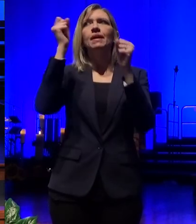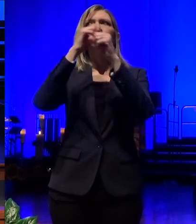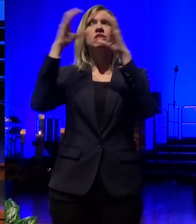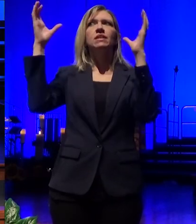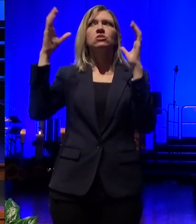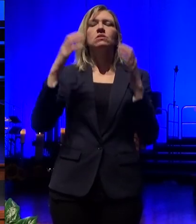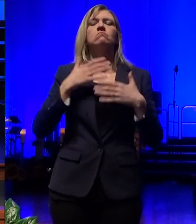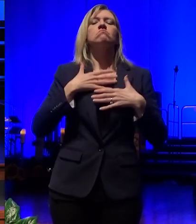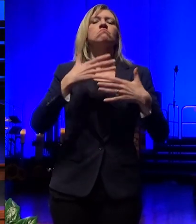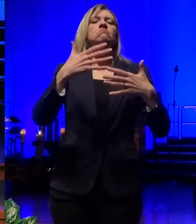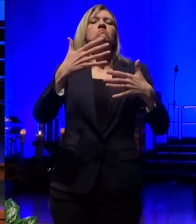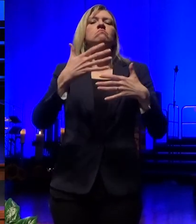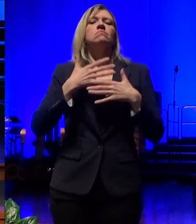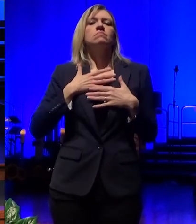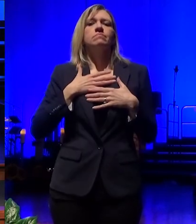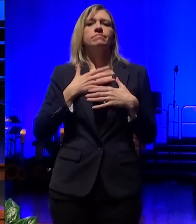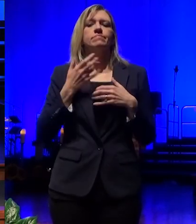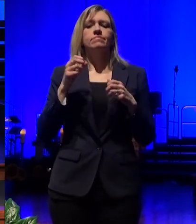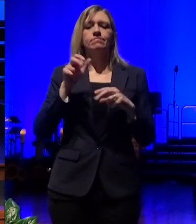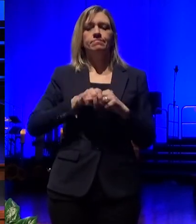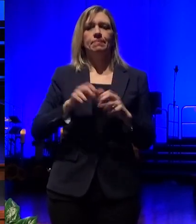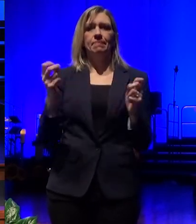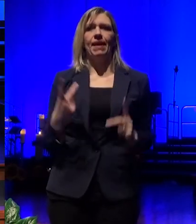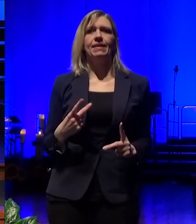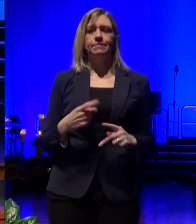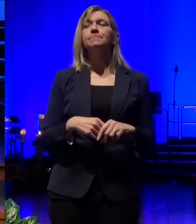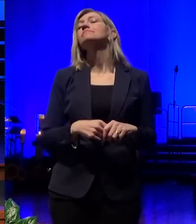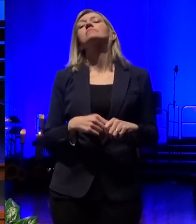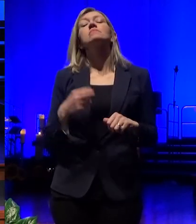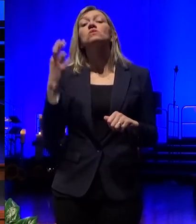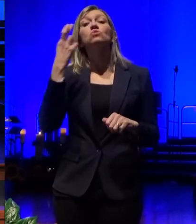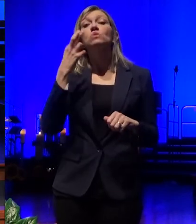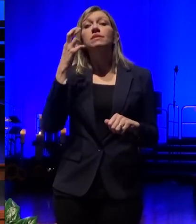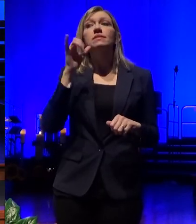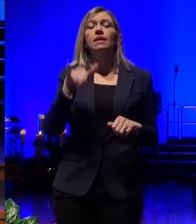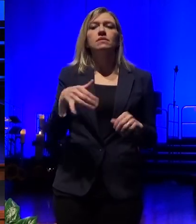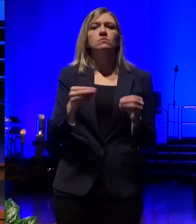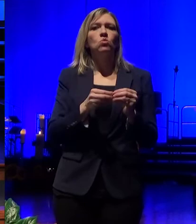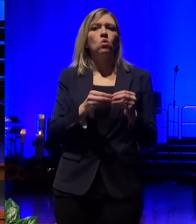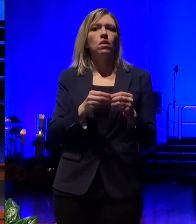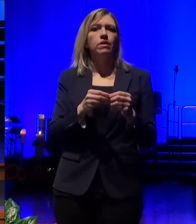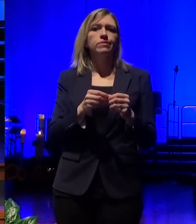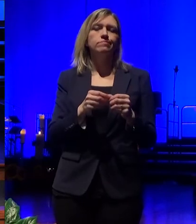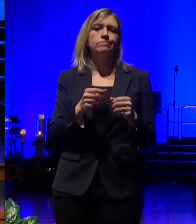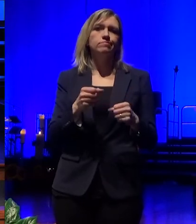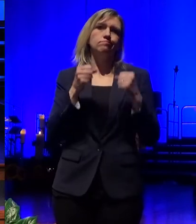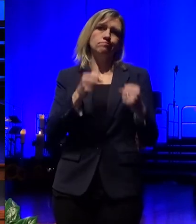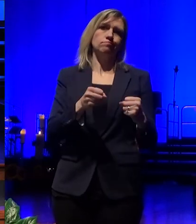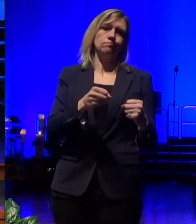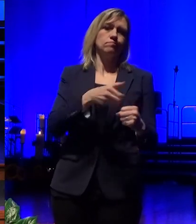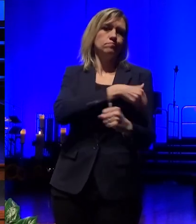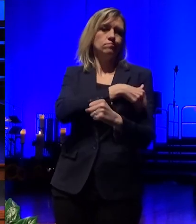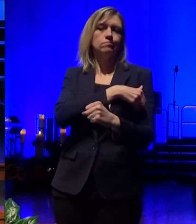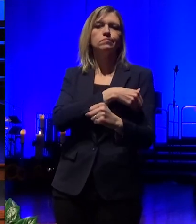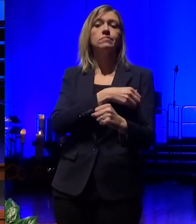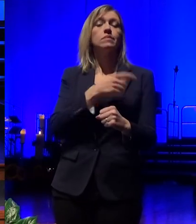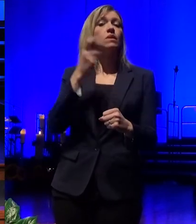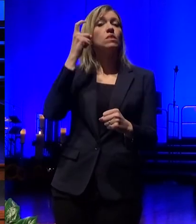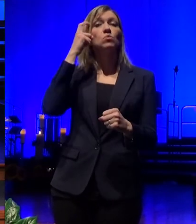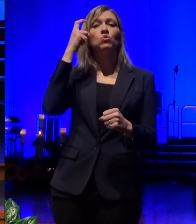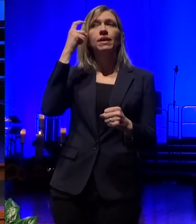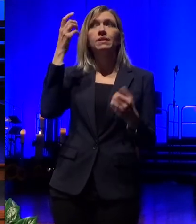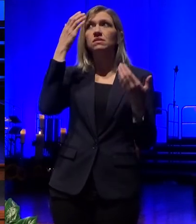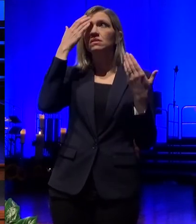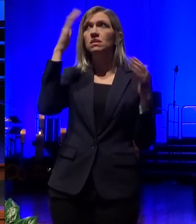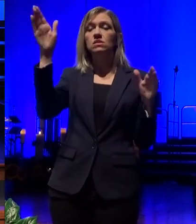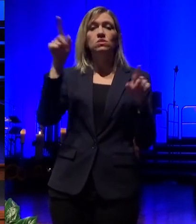deep breath and come back. And the reason that this is far more superior, according to them, is that the brain doesn't know